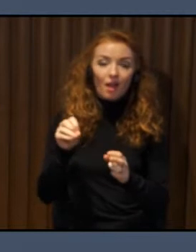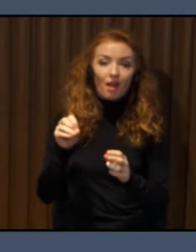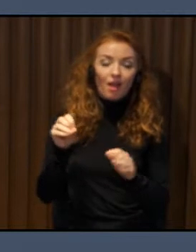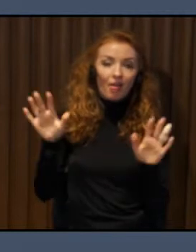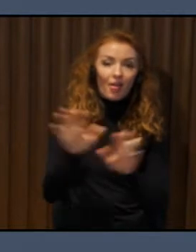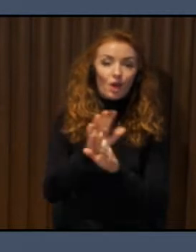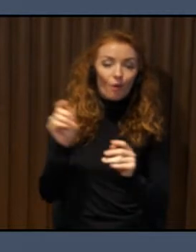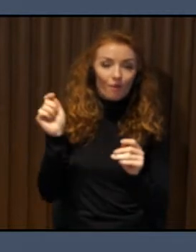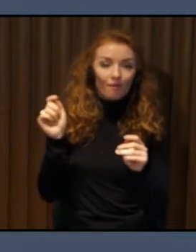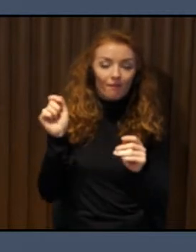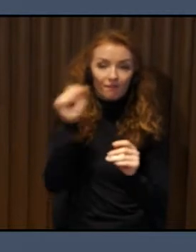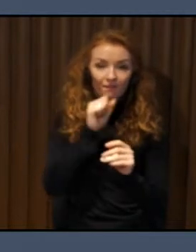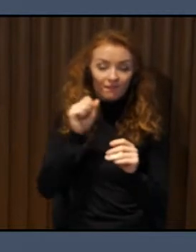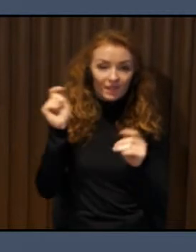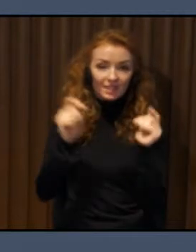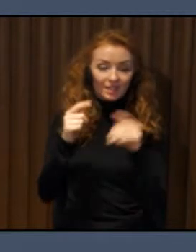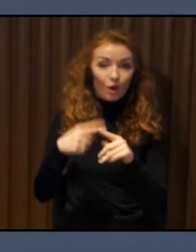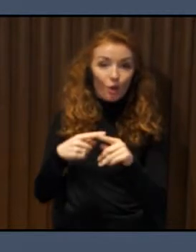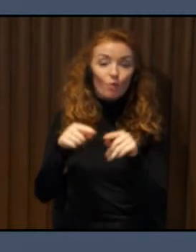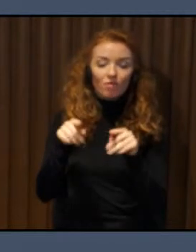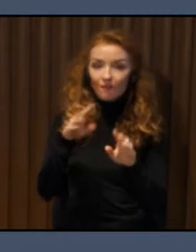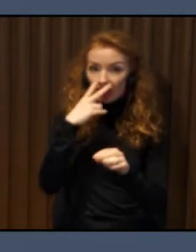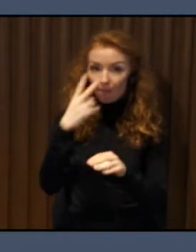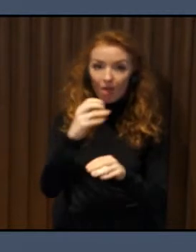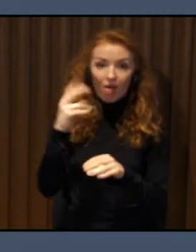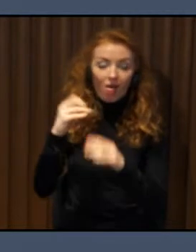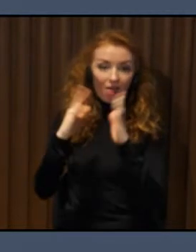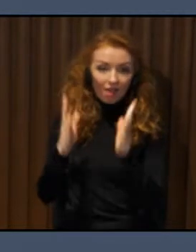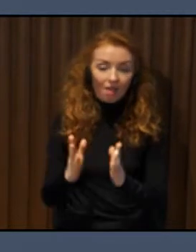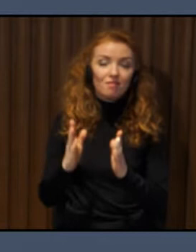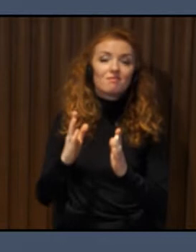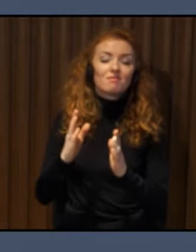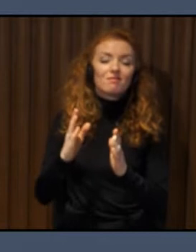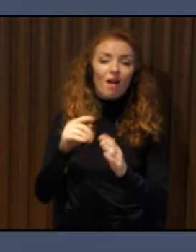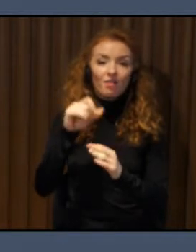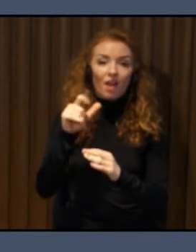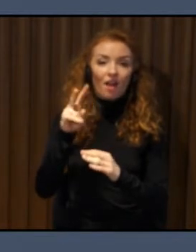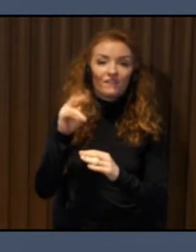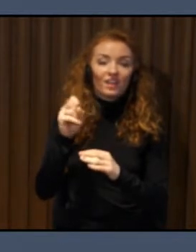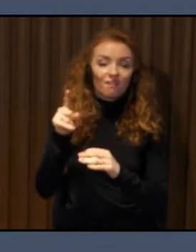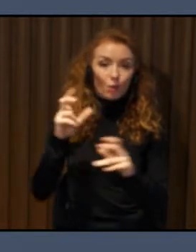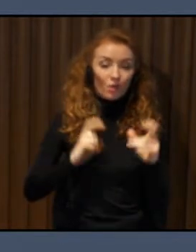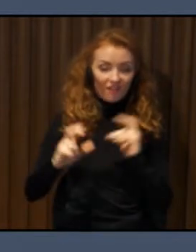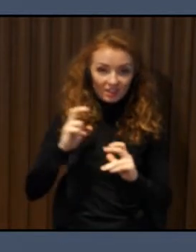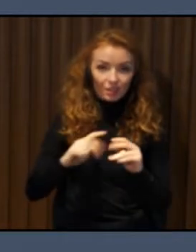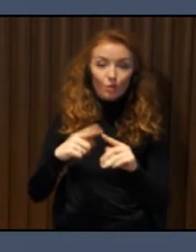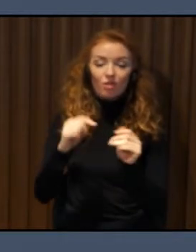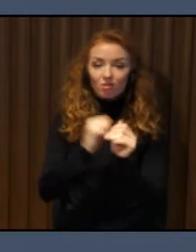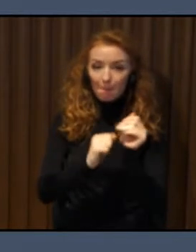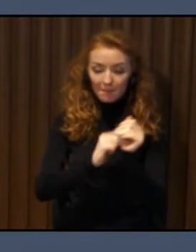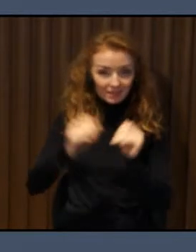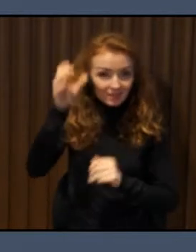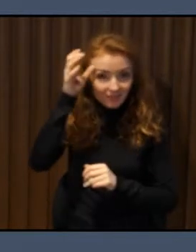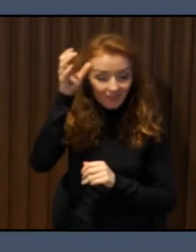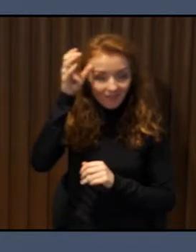This is a building in the Tel Aviv University for natural science. It got a lot of prizes and it's very accessible. And we're